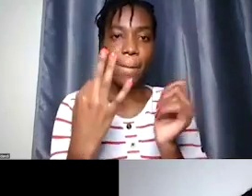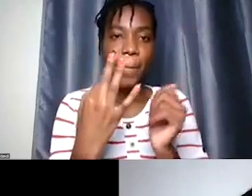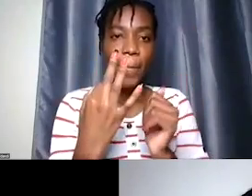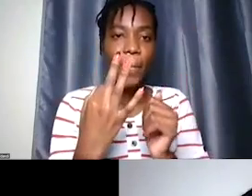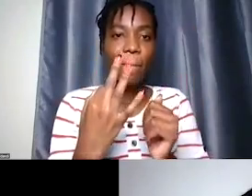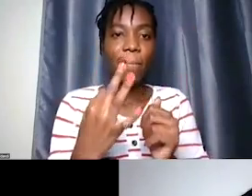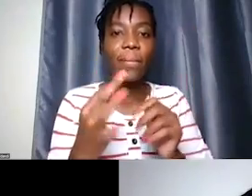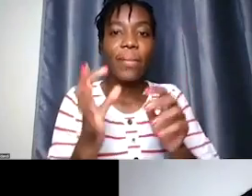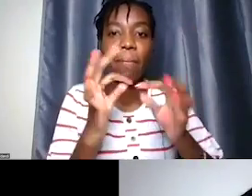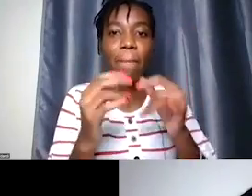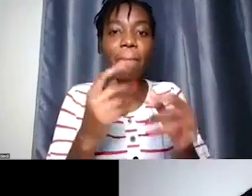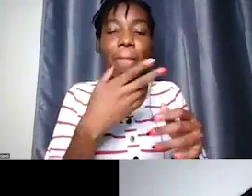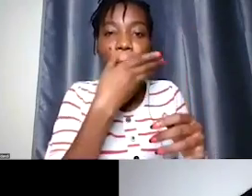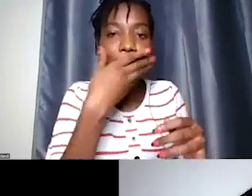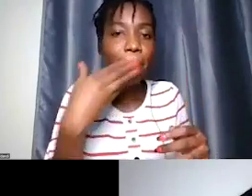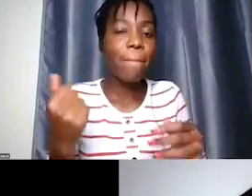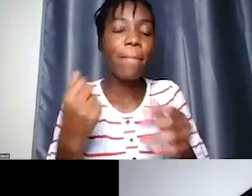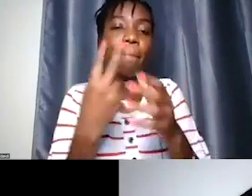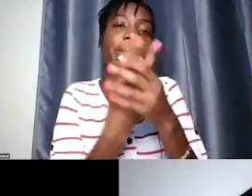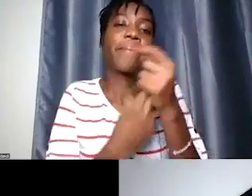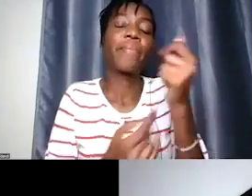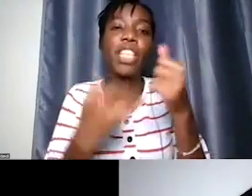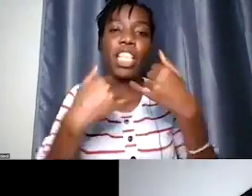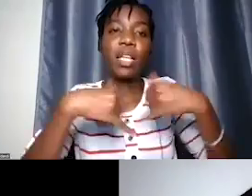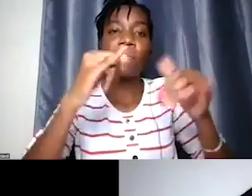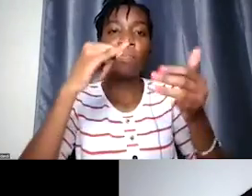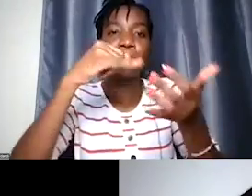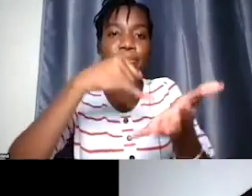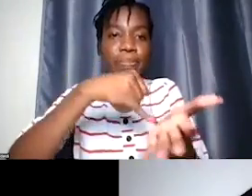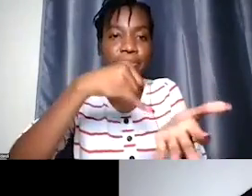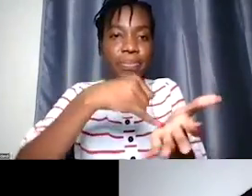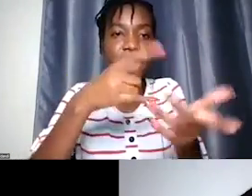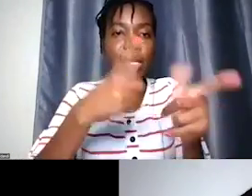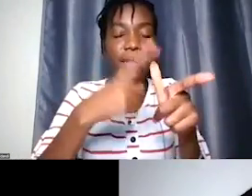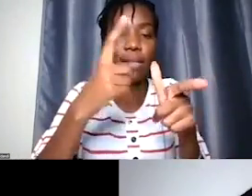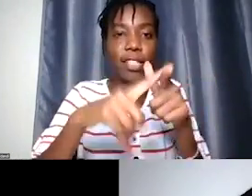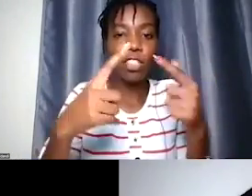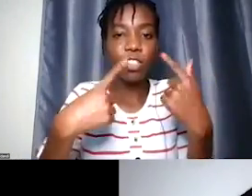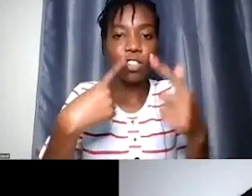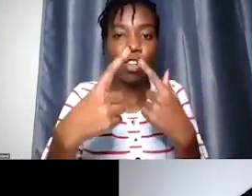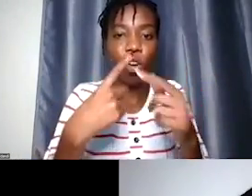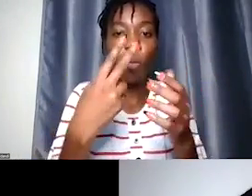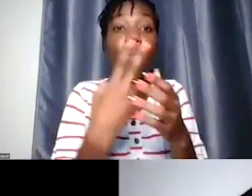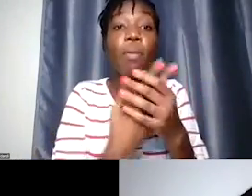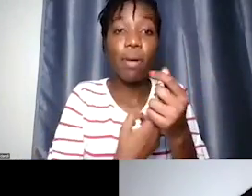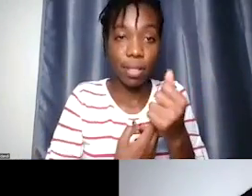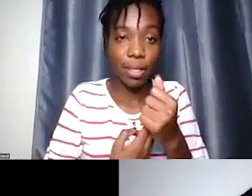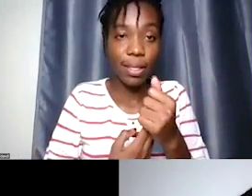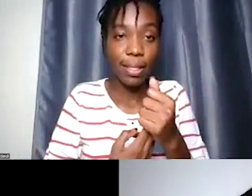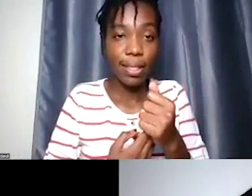a best couple, try to involve them so that they can talk to both of you.